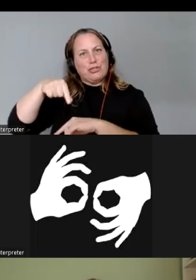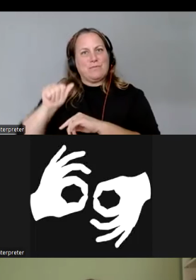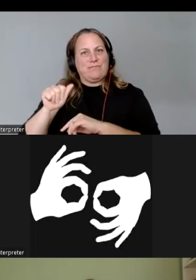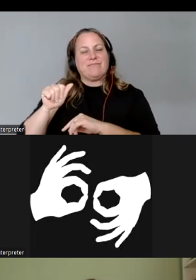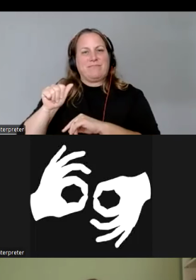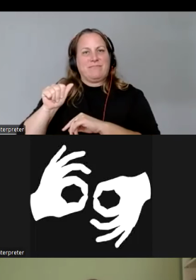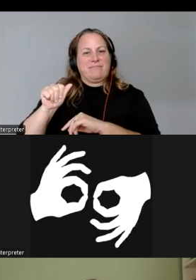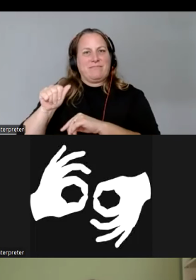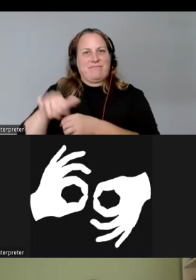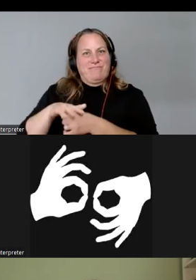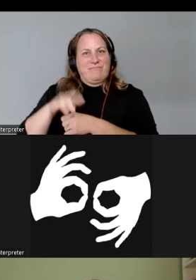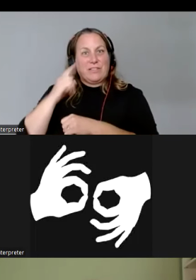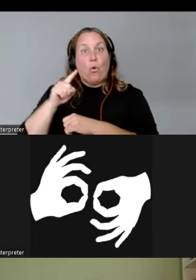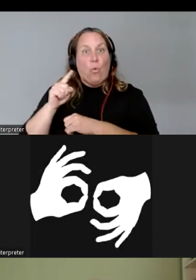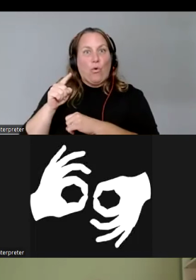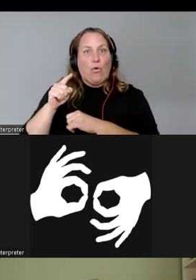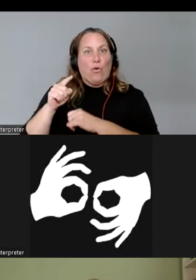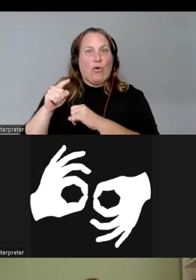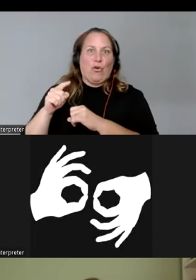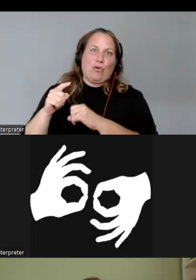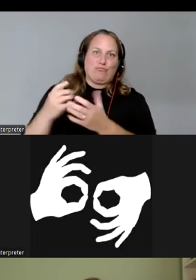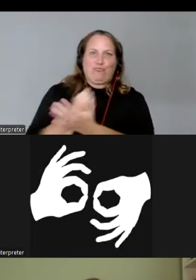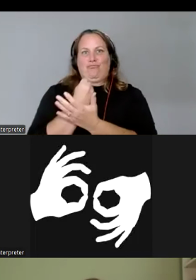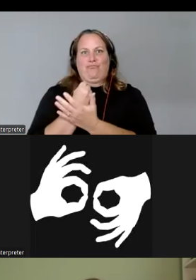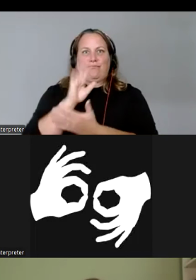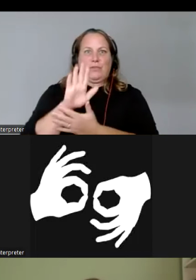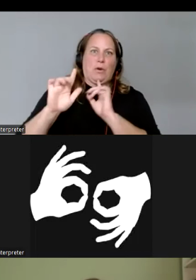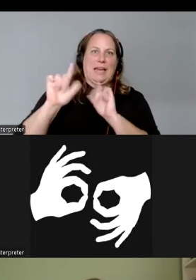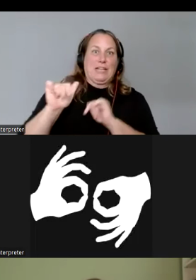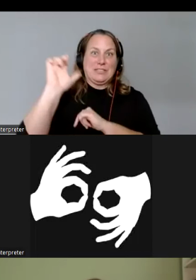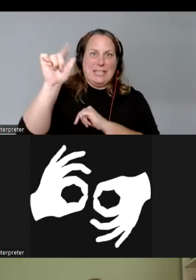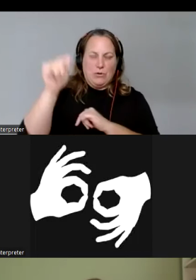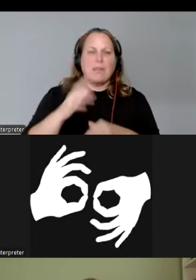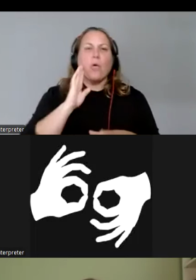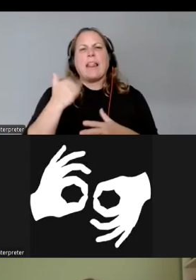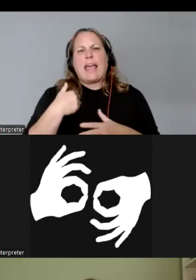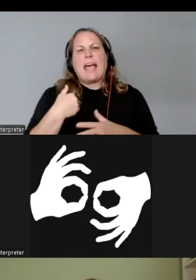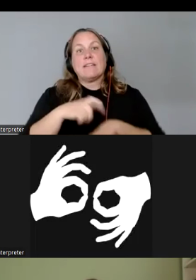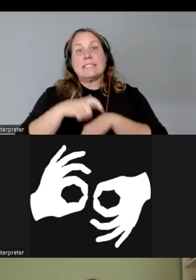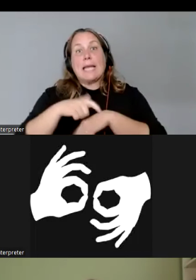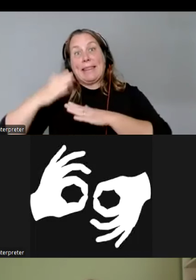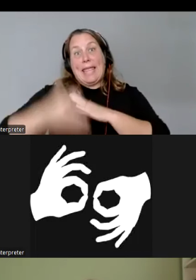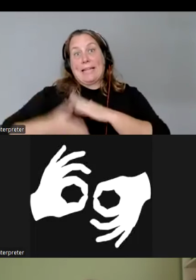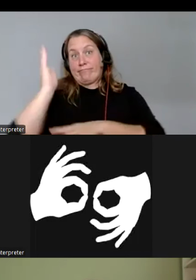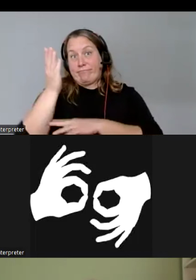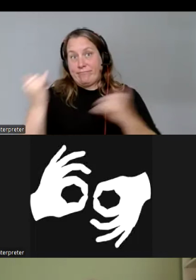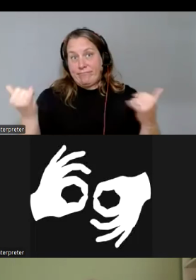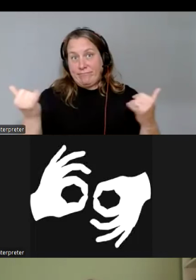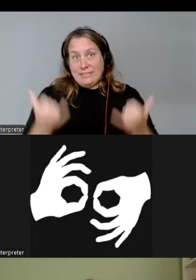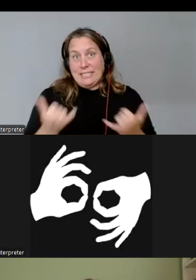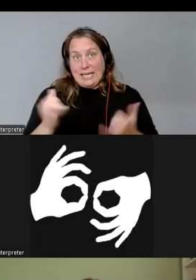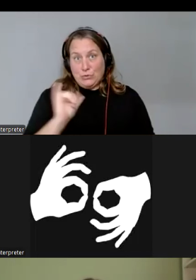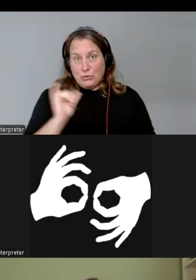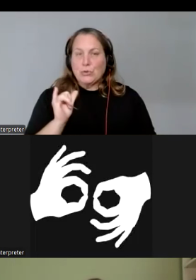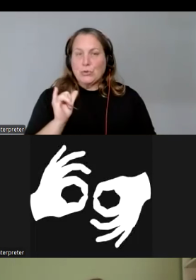presentation. We will have dedicated time for your questions at the end, at which point we'll review all